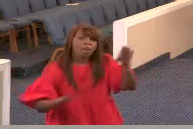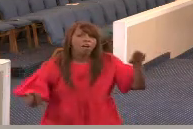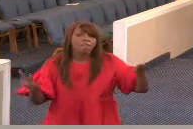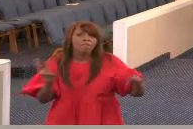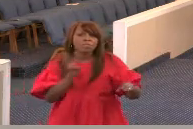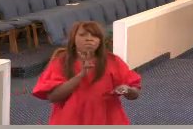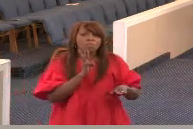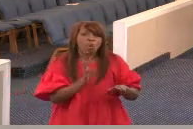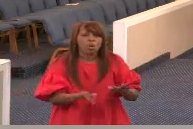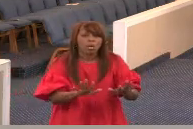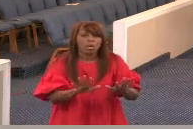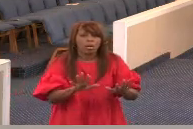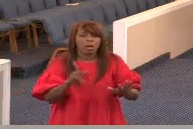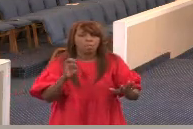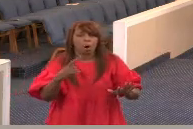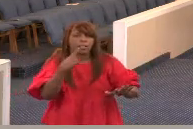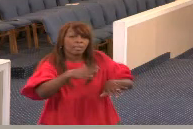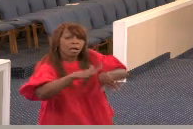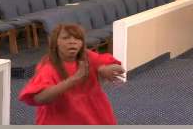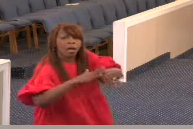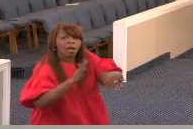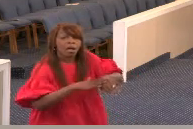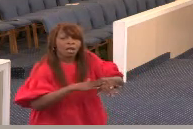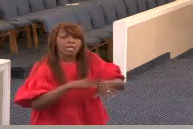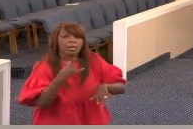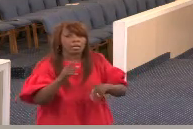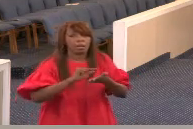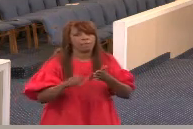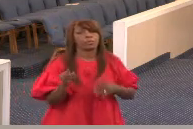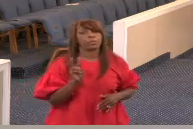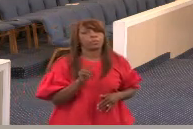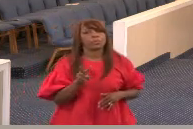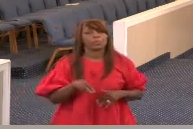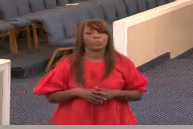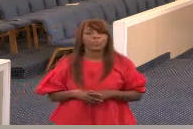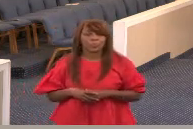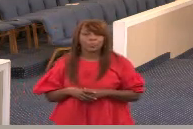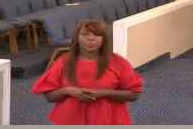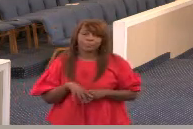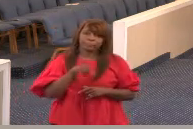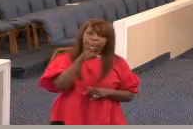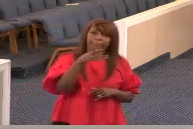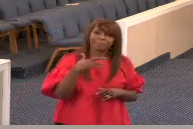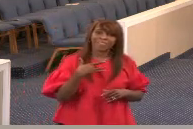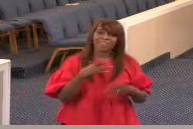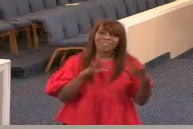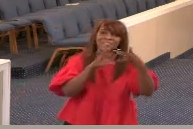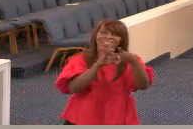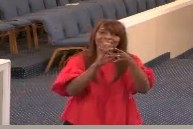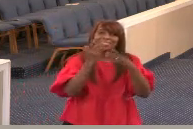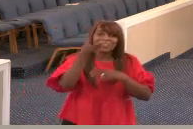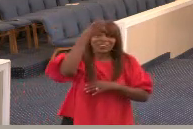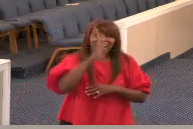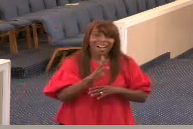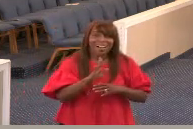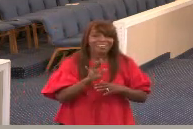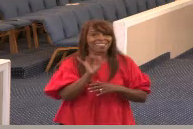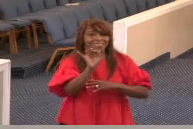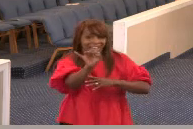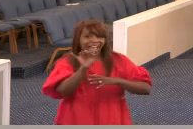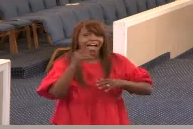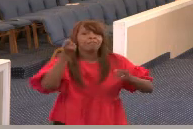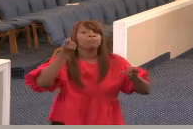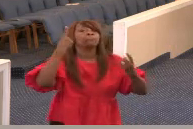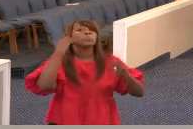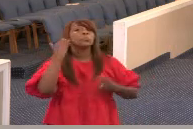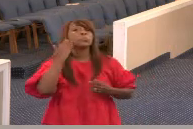Paul again speaks. It's in verse 22. You see, when you got a relationship with God, you